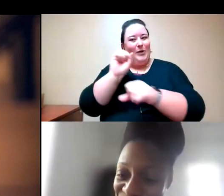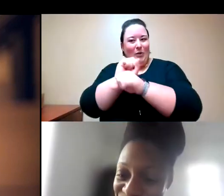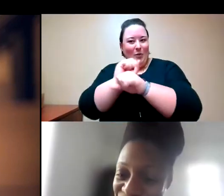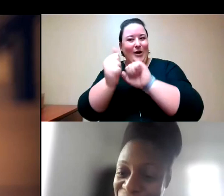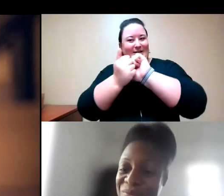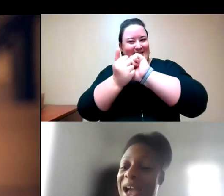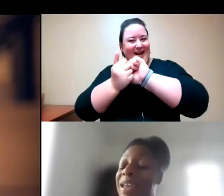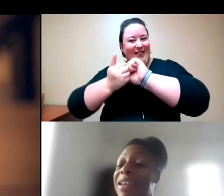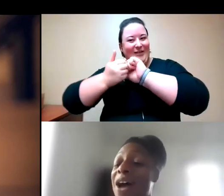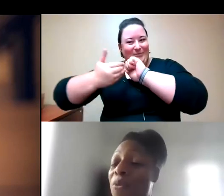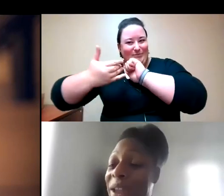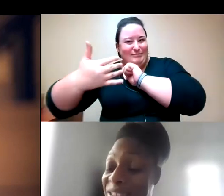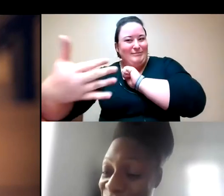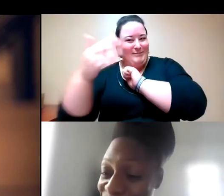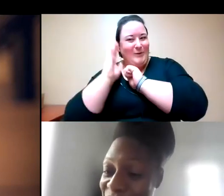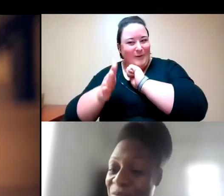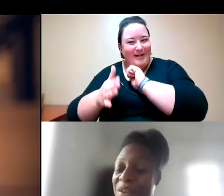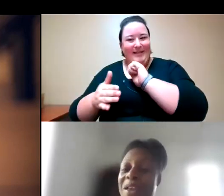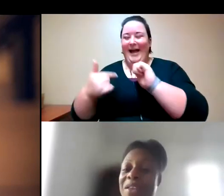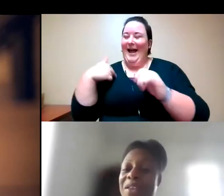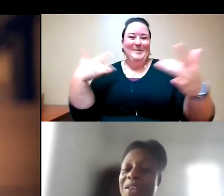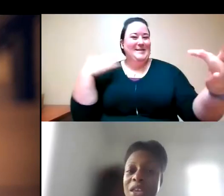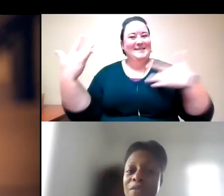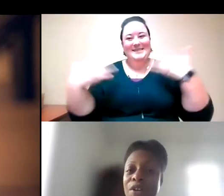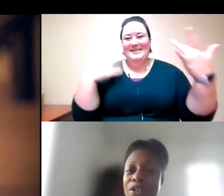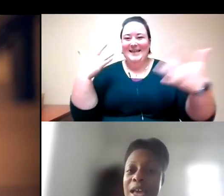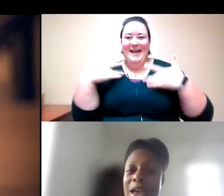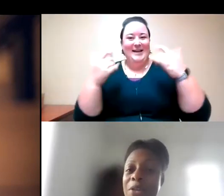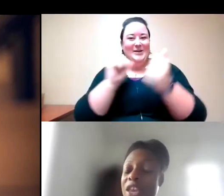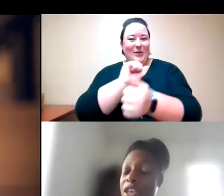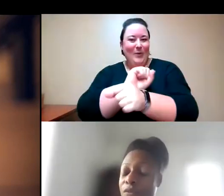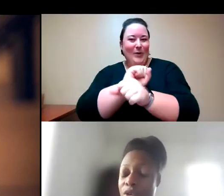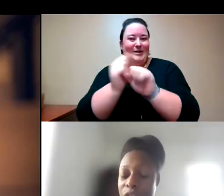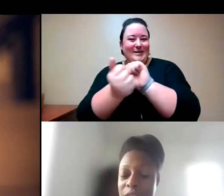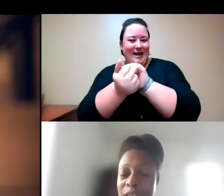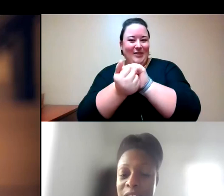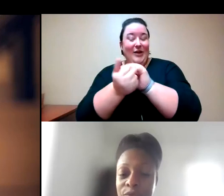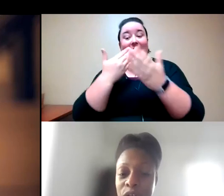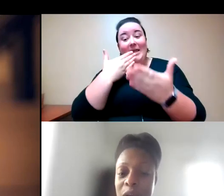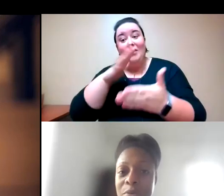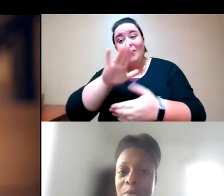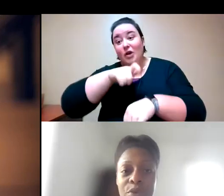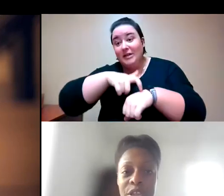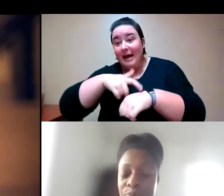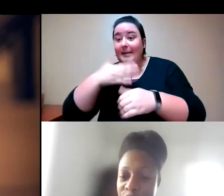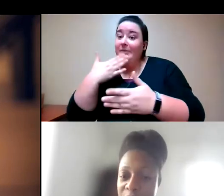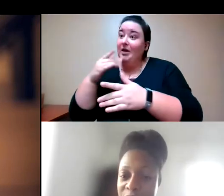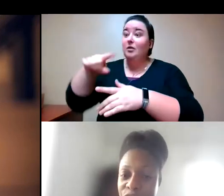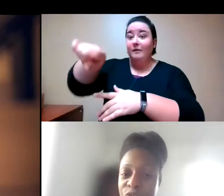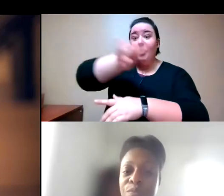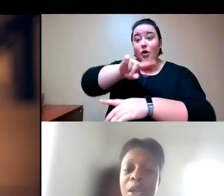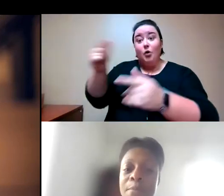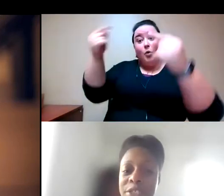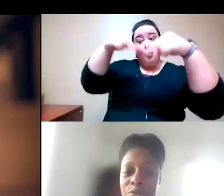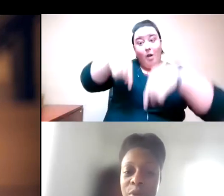closely in the future. I cannot wait to do so. Thank you again for your time and thank you for the attendees for coming. We really appreciate